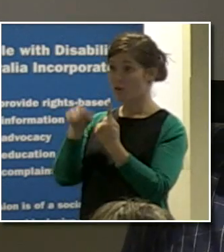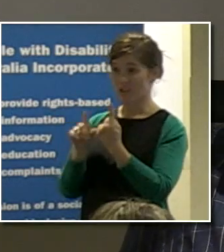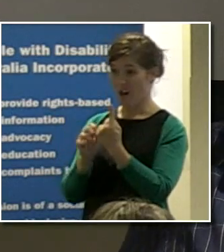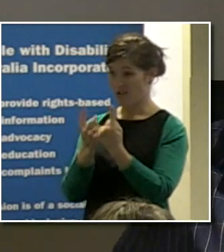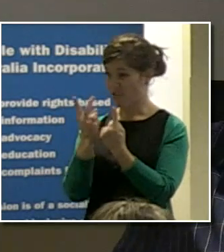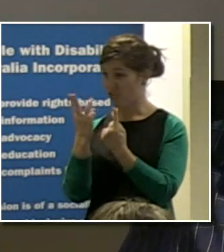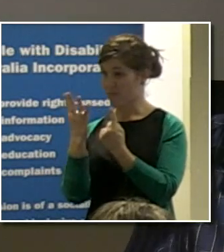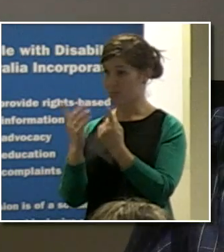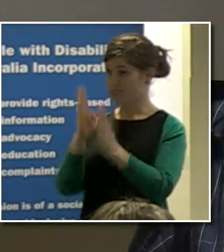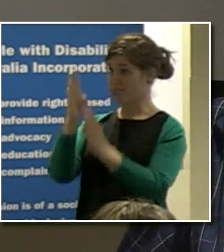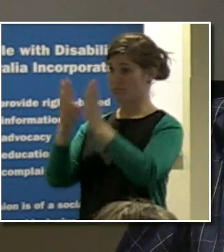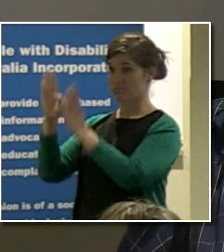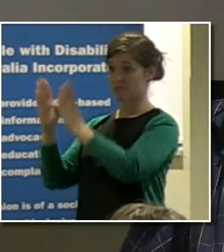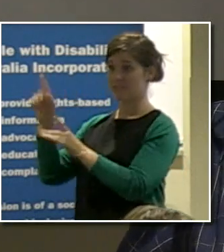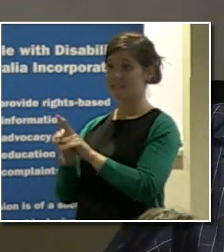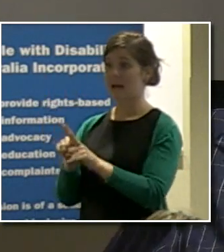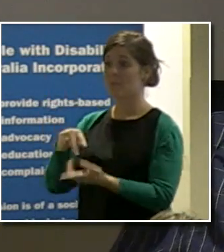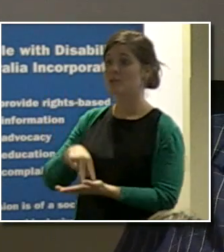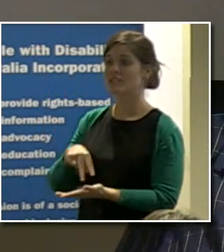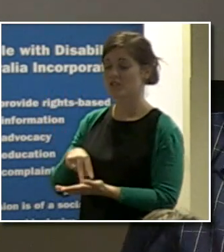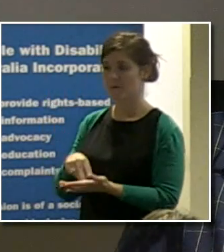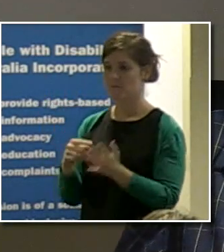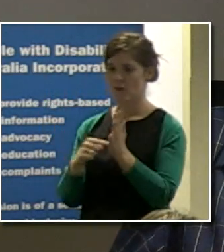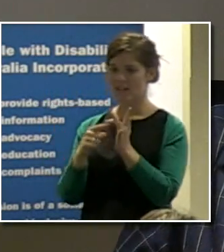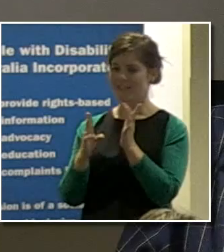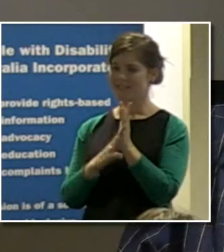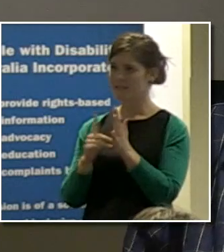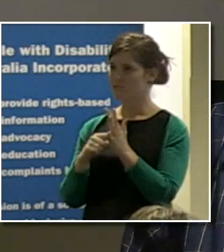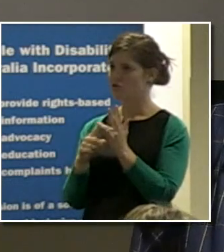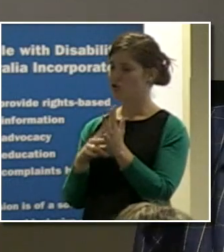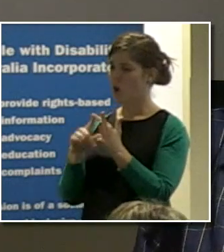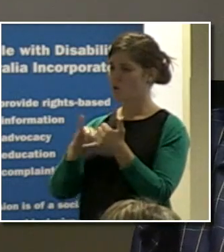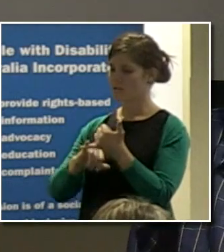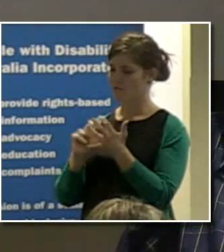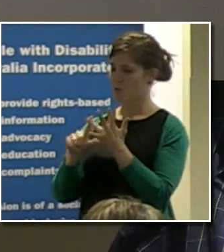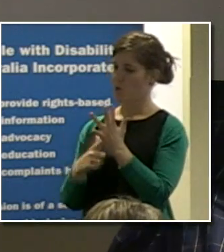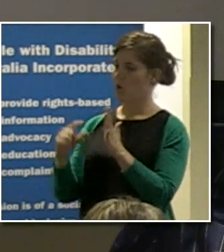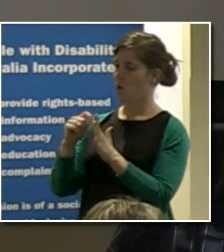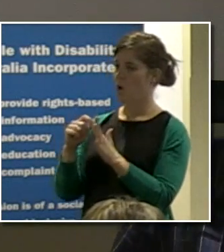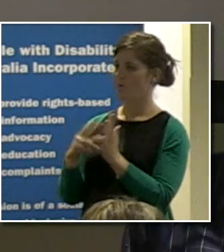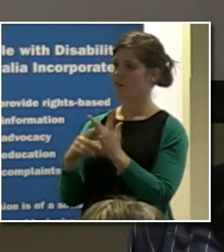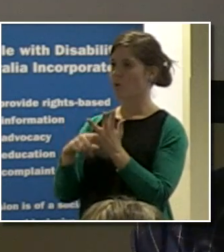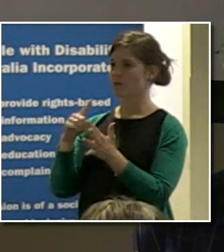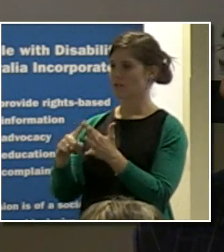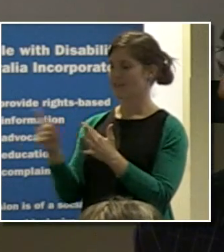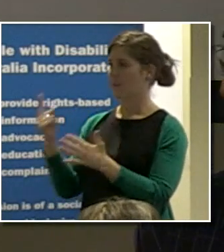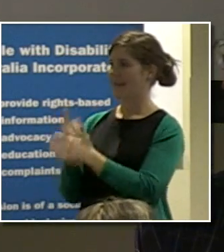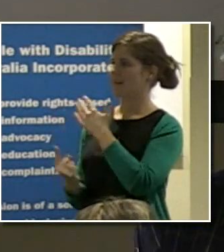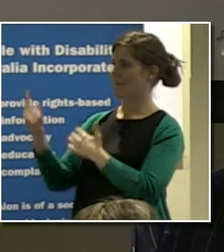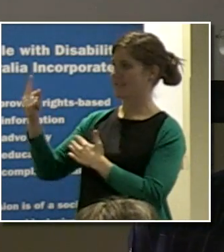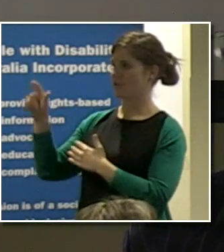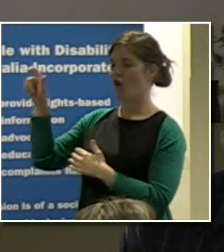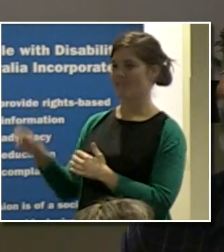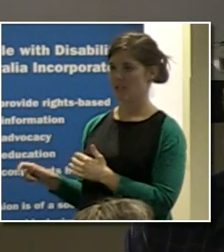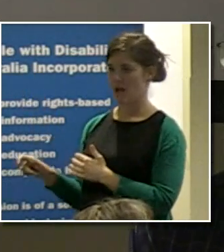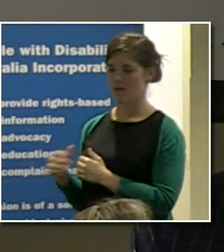good. Tim Jones from Corp Vote actually was our independent returning officer. Just some numbers